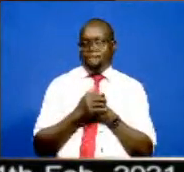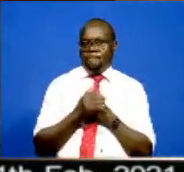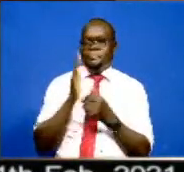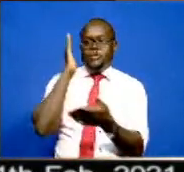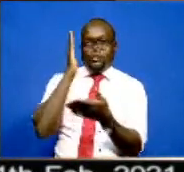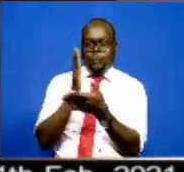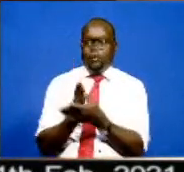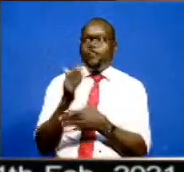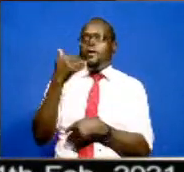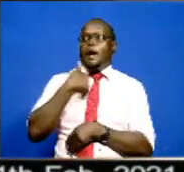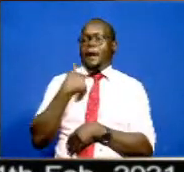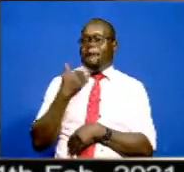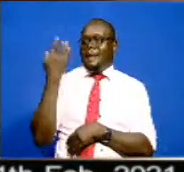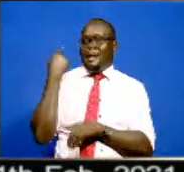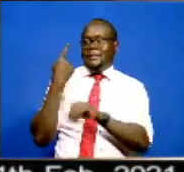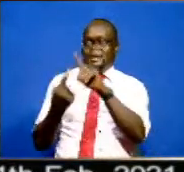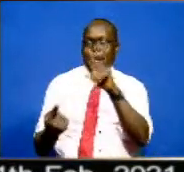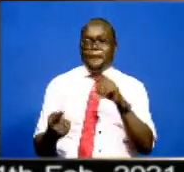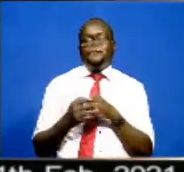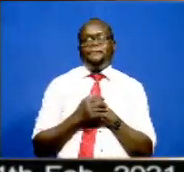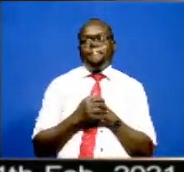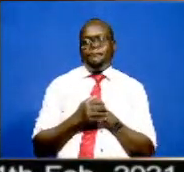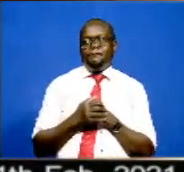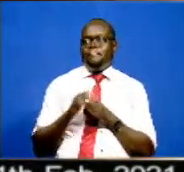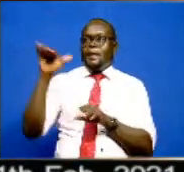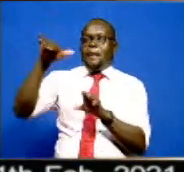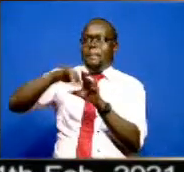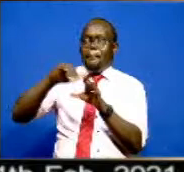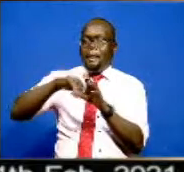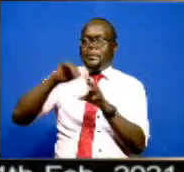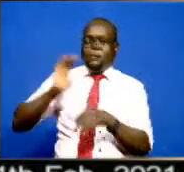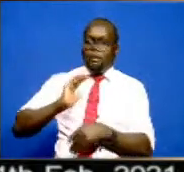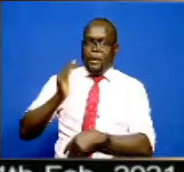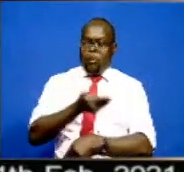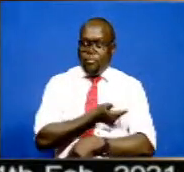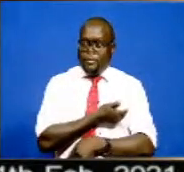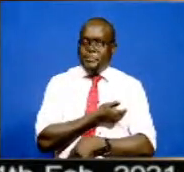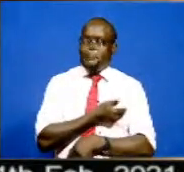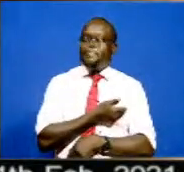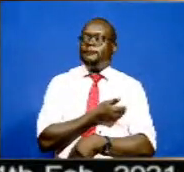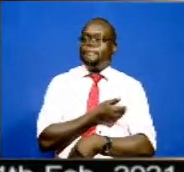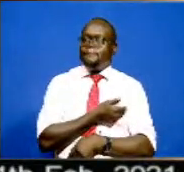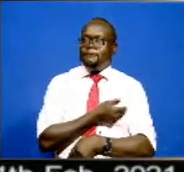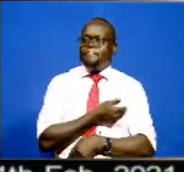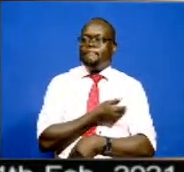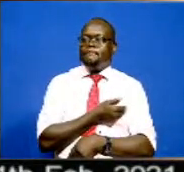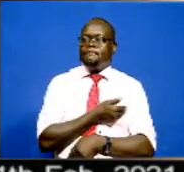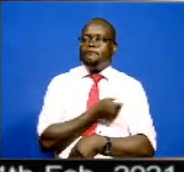here, last year, that there are members of committees, neighbors, we are neighbors in